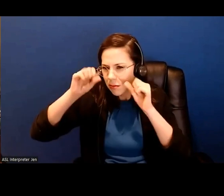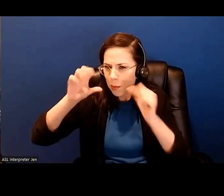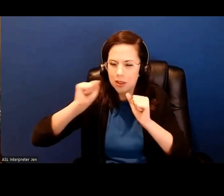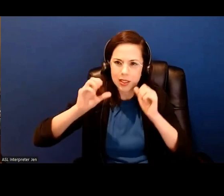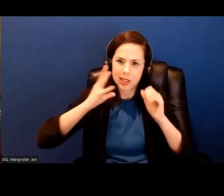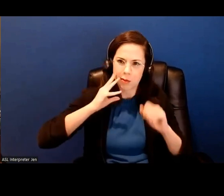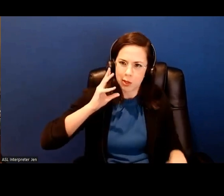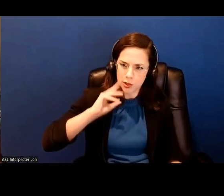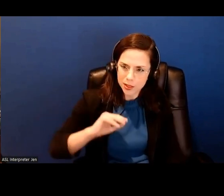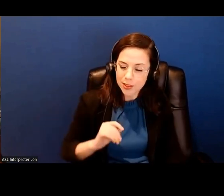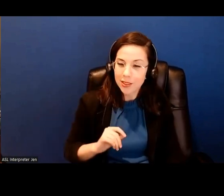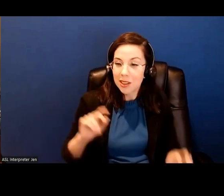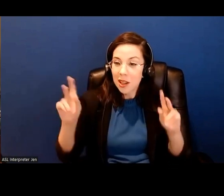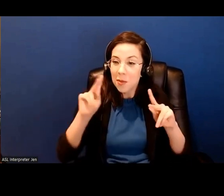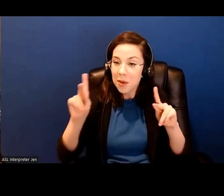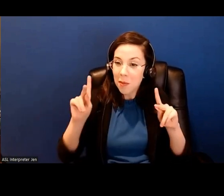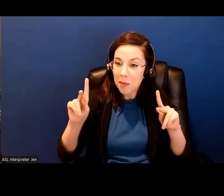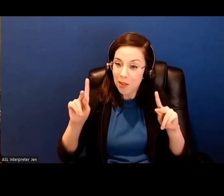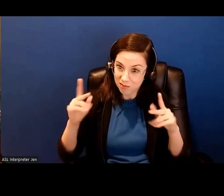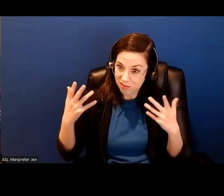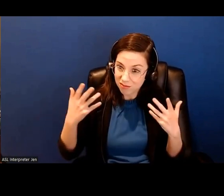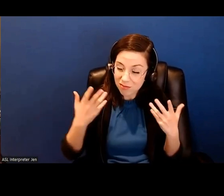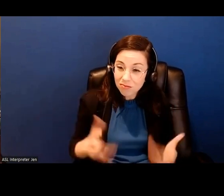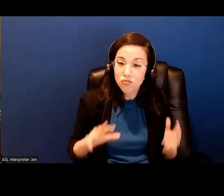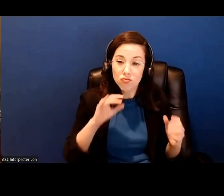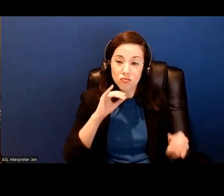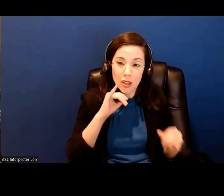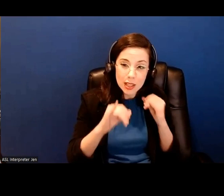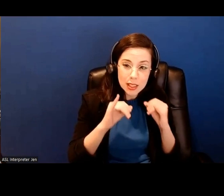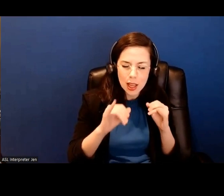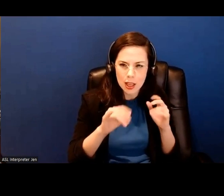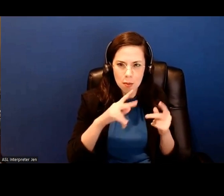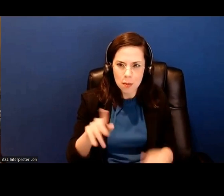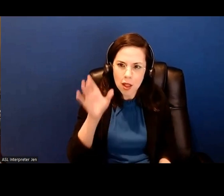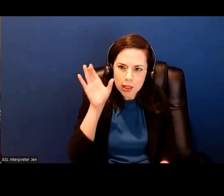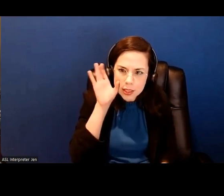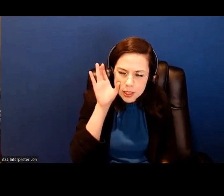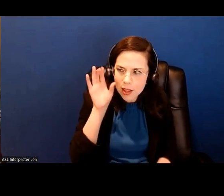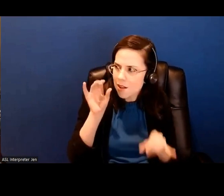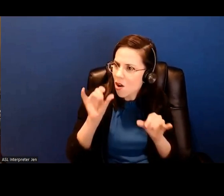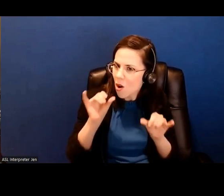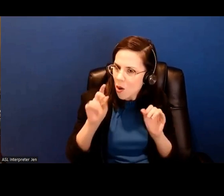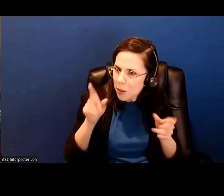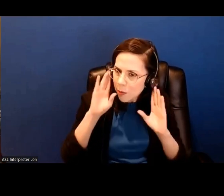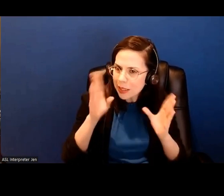in, they've had an intake and they've had the experience of being listened to and being heard and